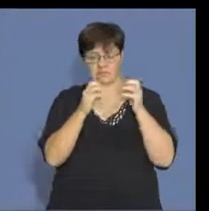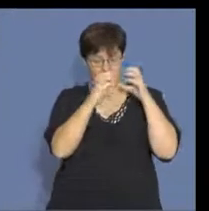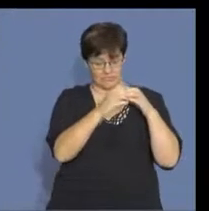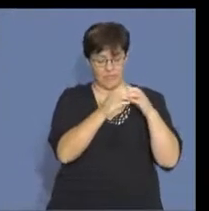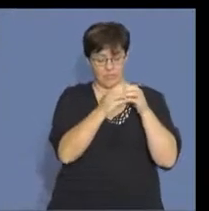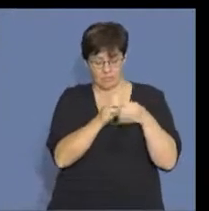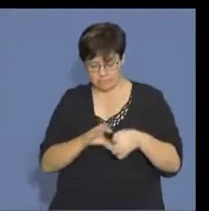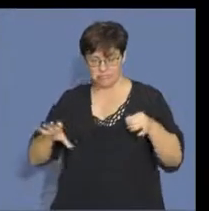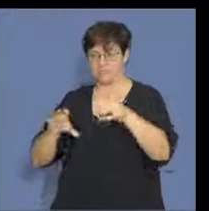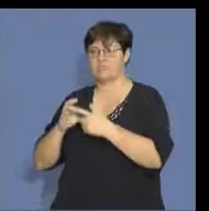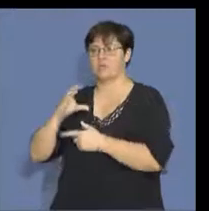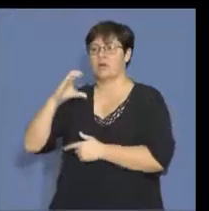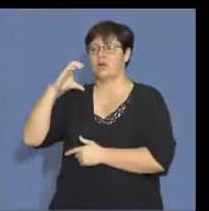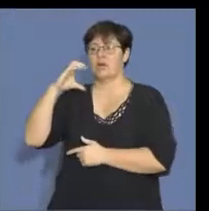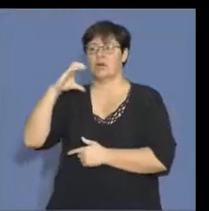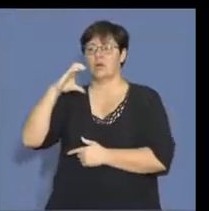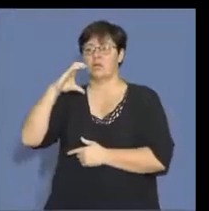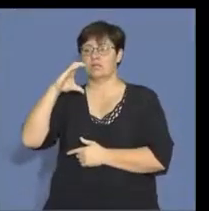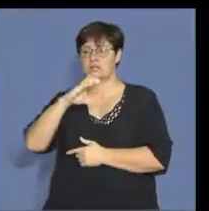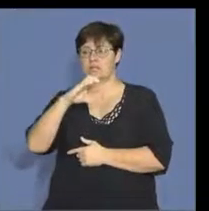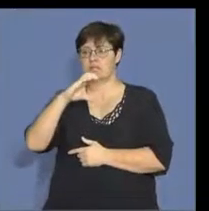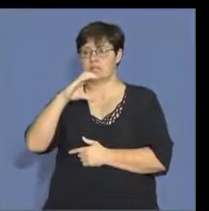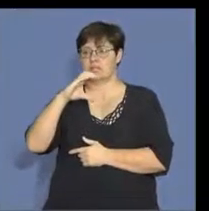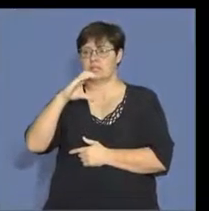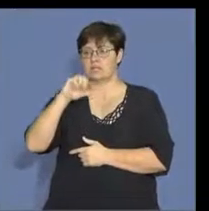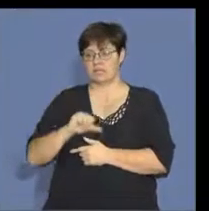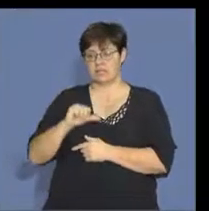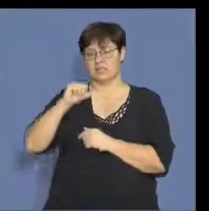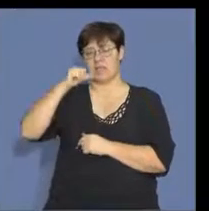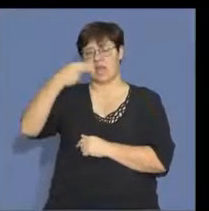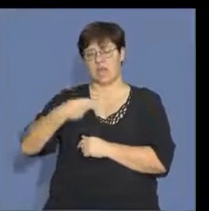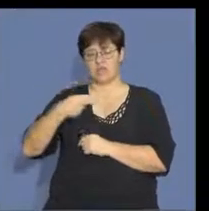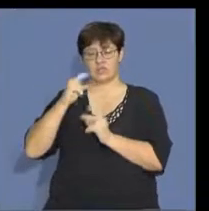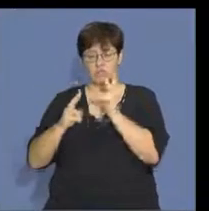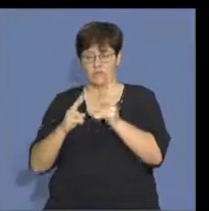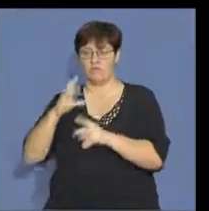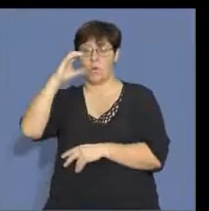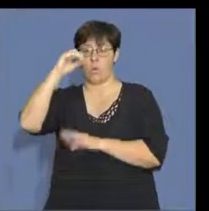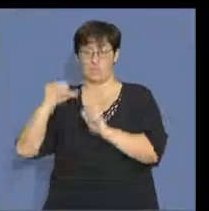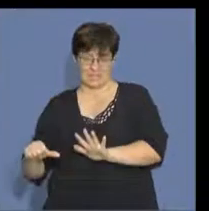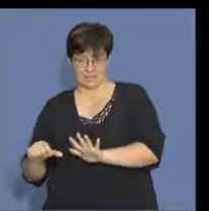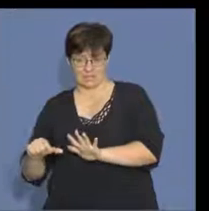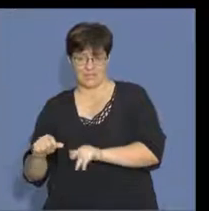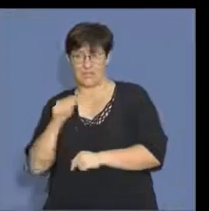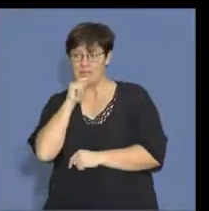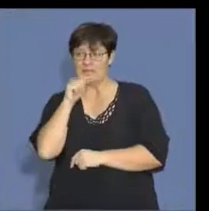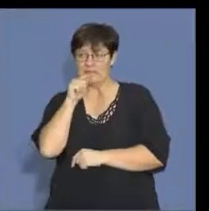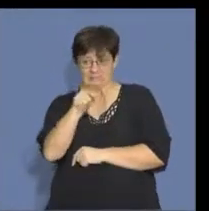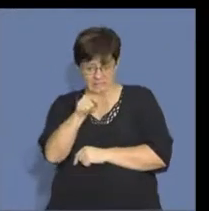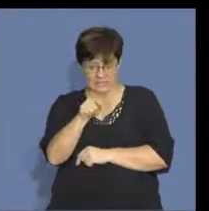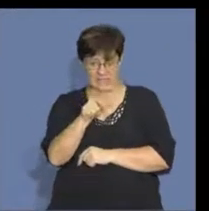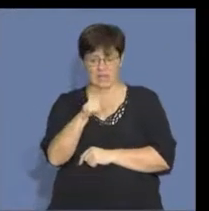called glucose, which again is a carbon compound, C6H12O6, and that's glucose. And so glucose